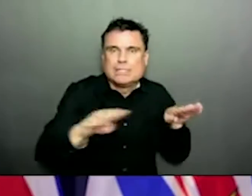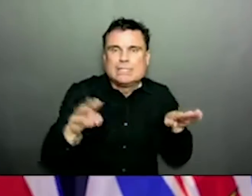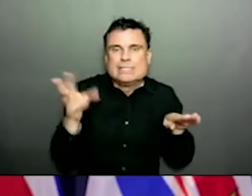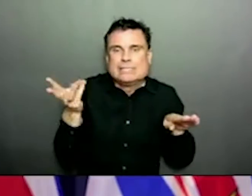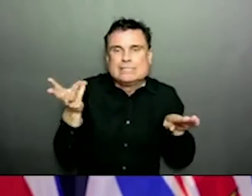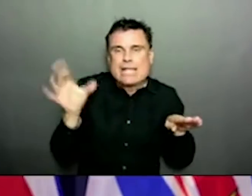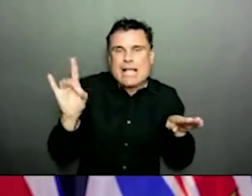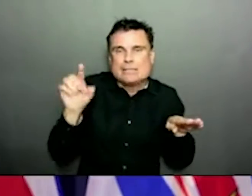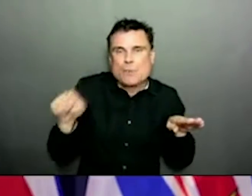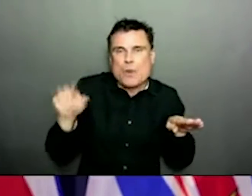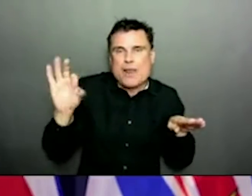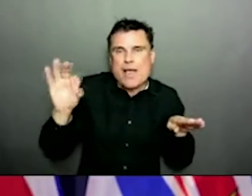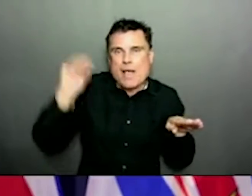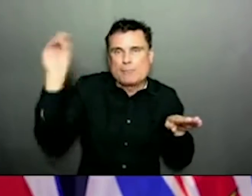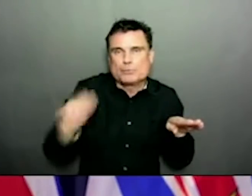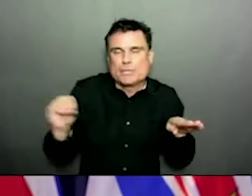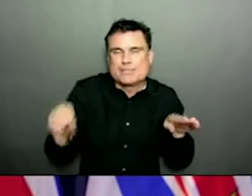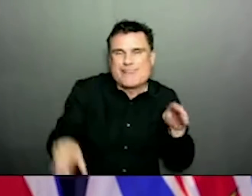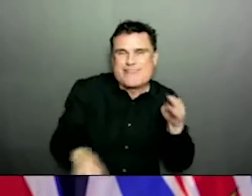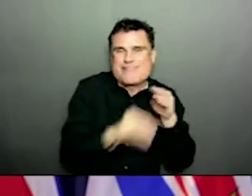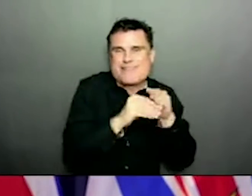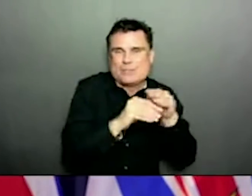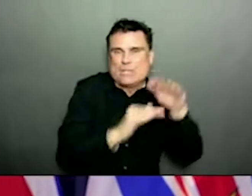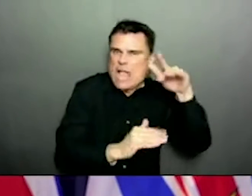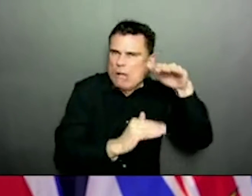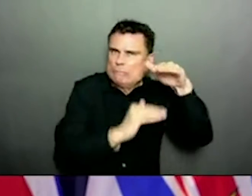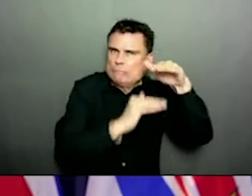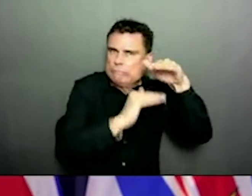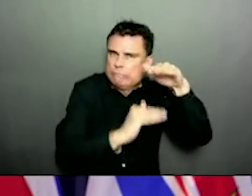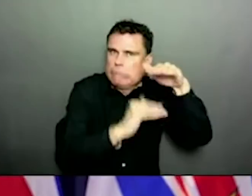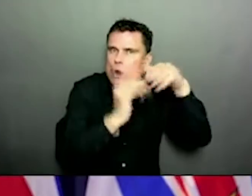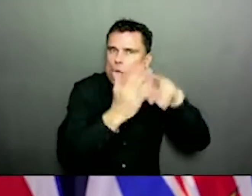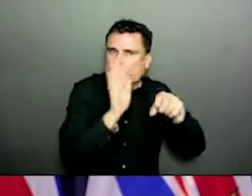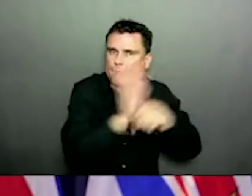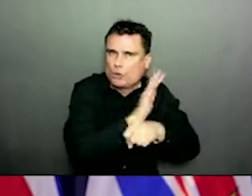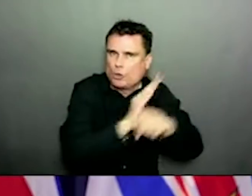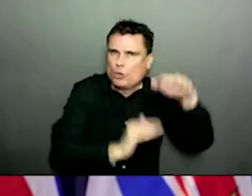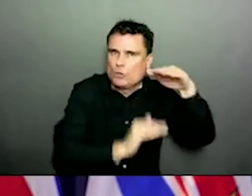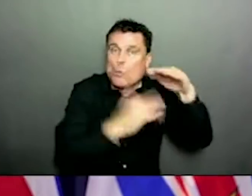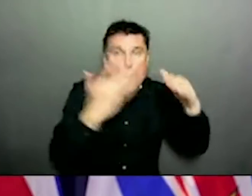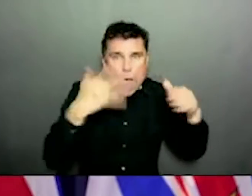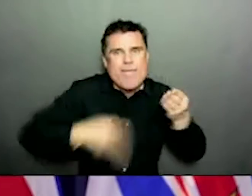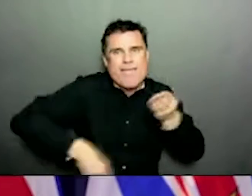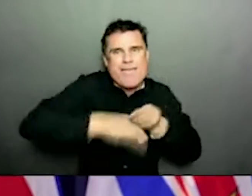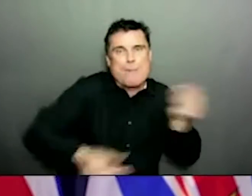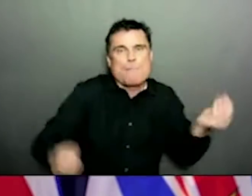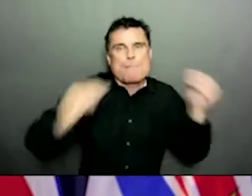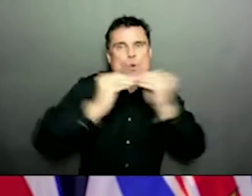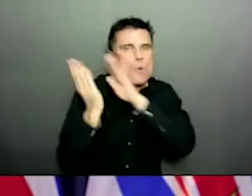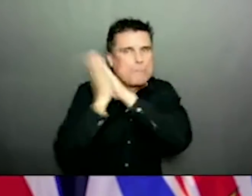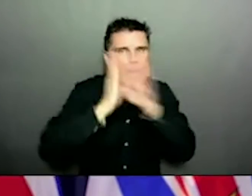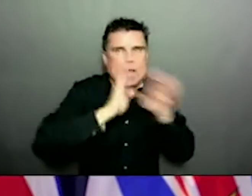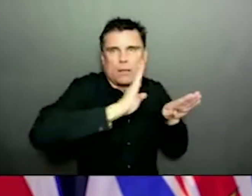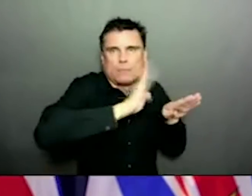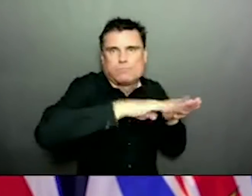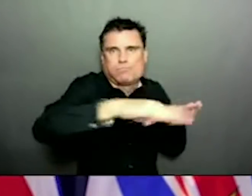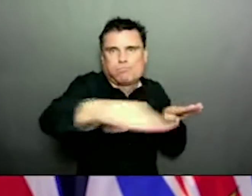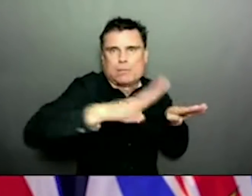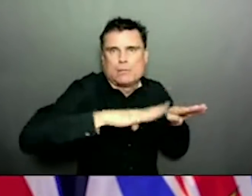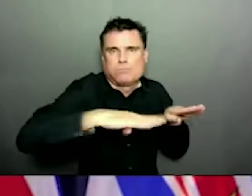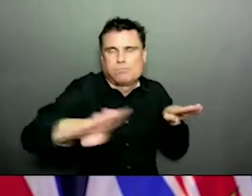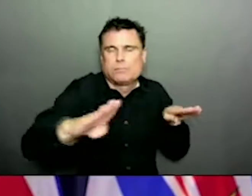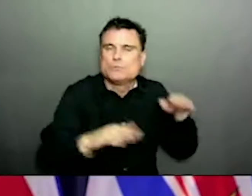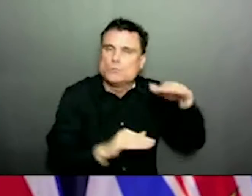existing healthcare facilities to deal with the situation. And in addition to that, we have the